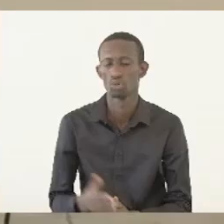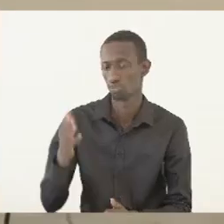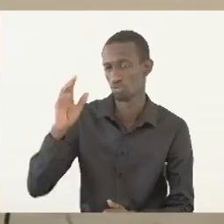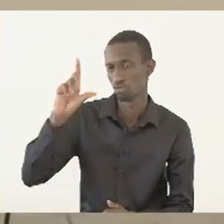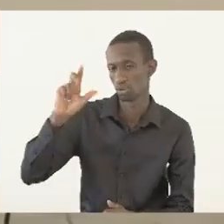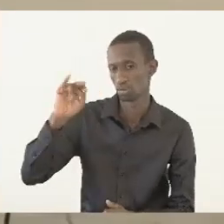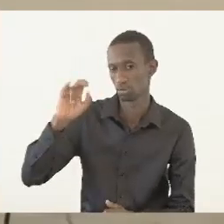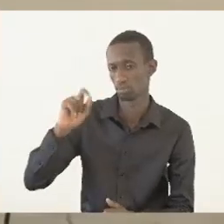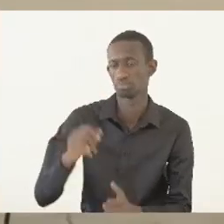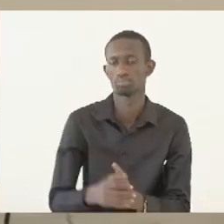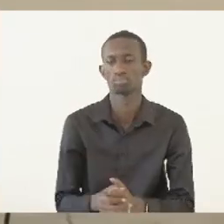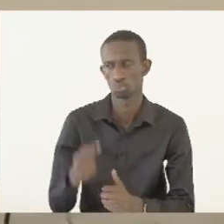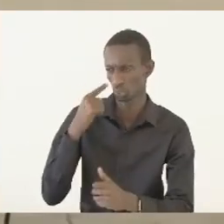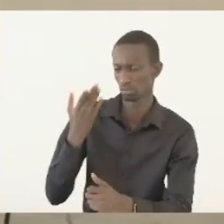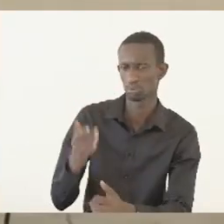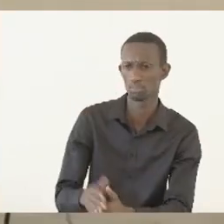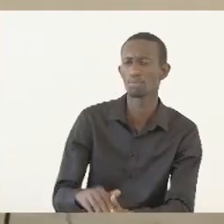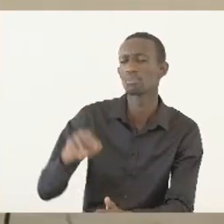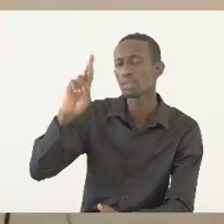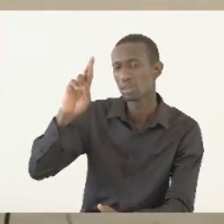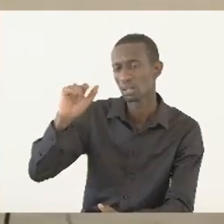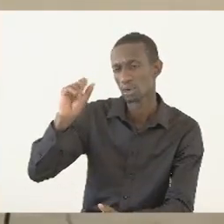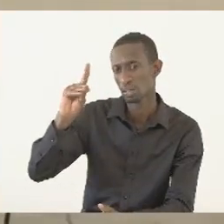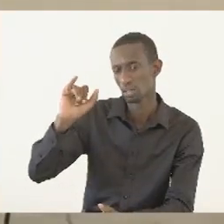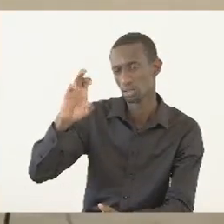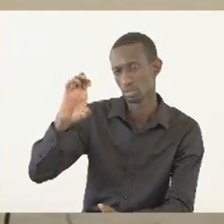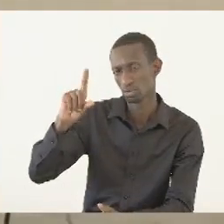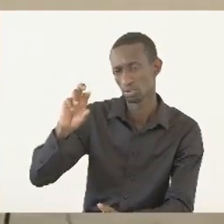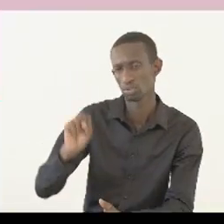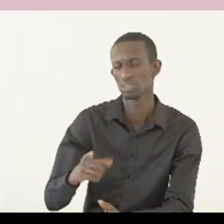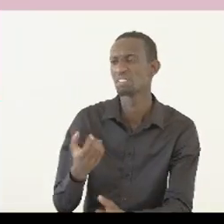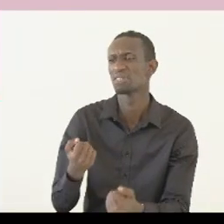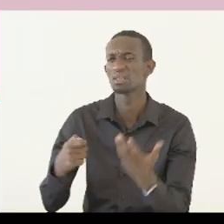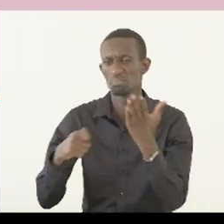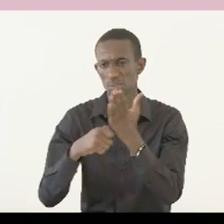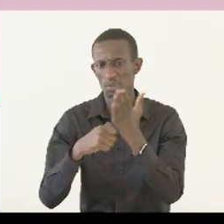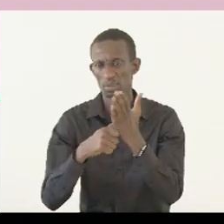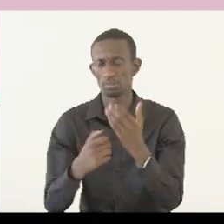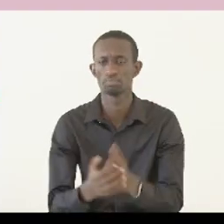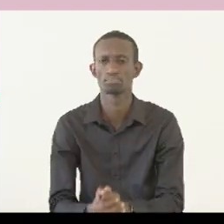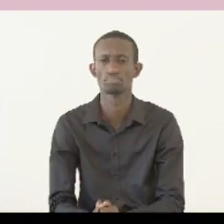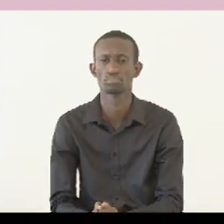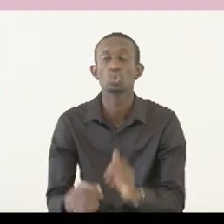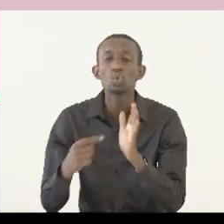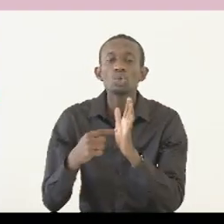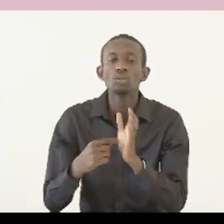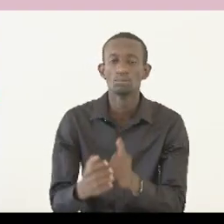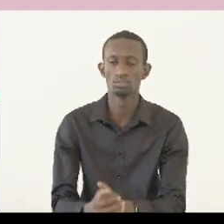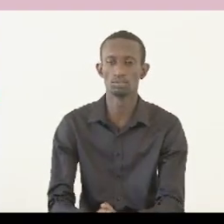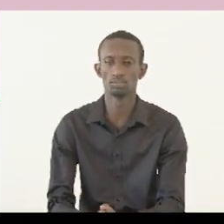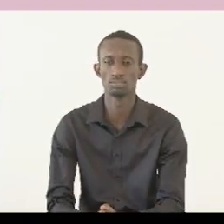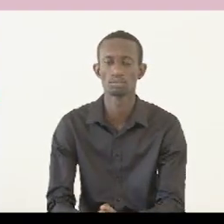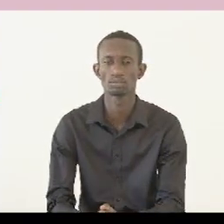radicals. We have seen that radicals have charges. For example, this one, the